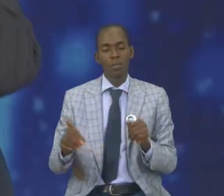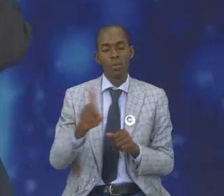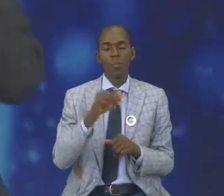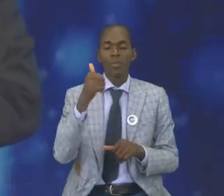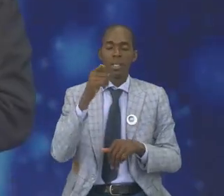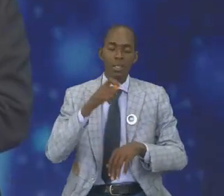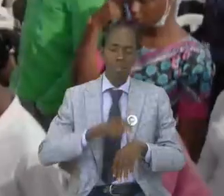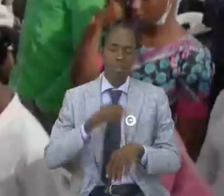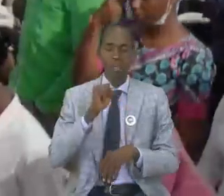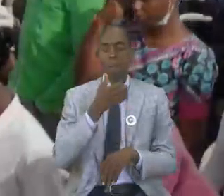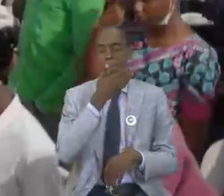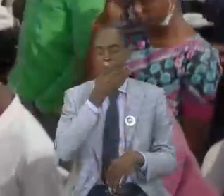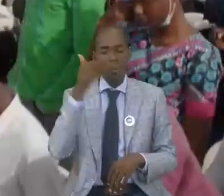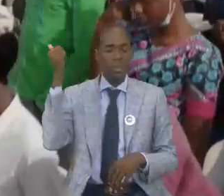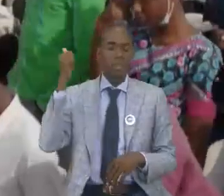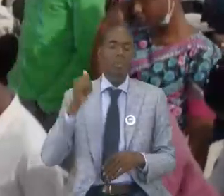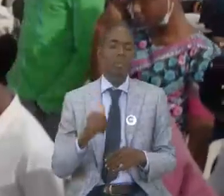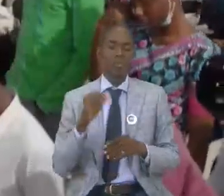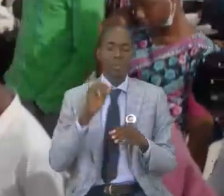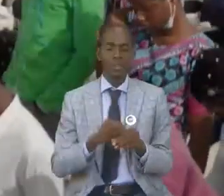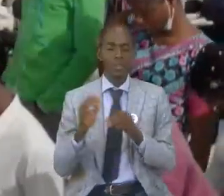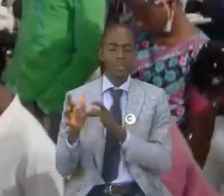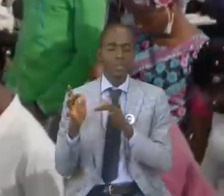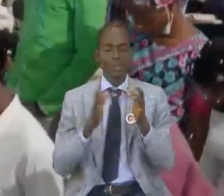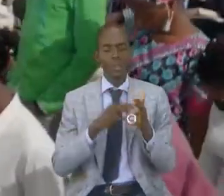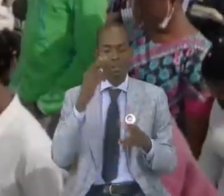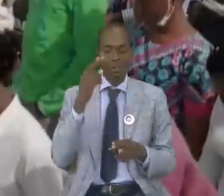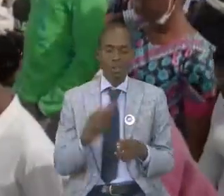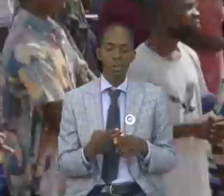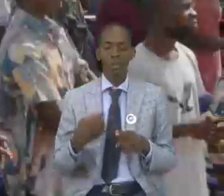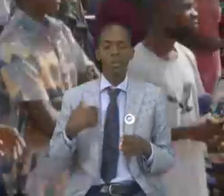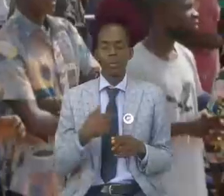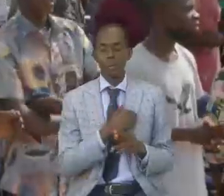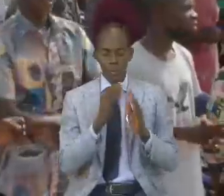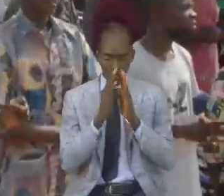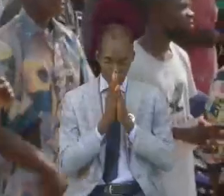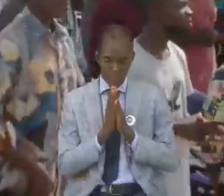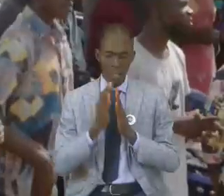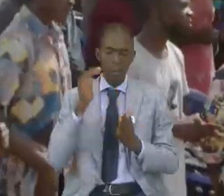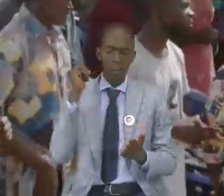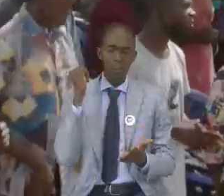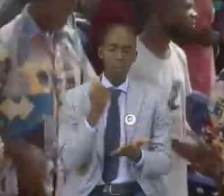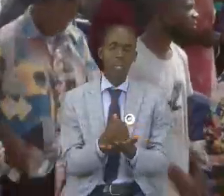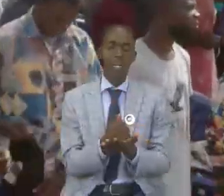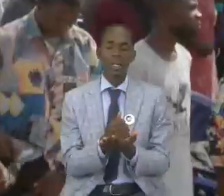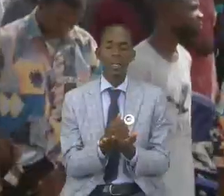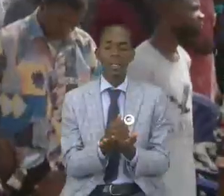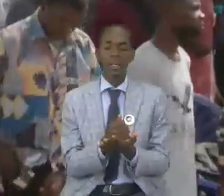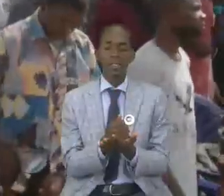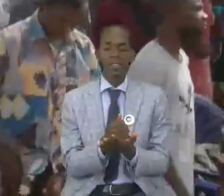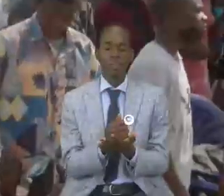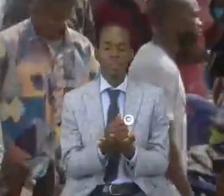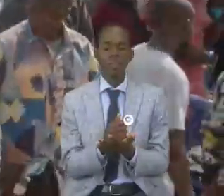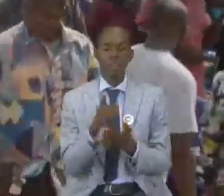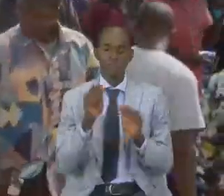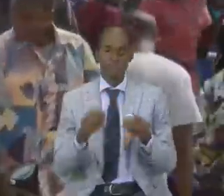times better. In Jesus' name we pray. God bless you. You can